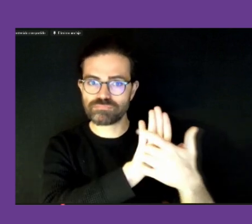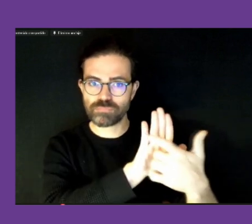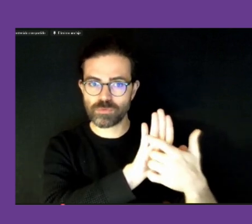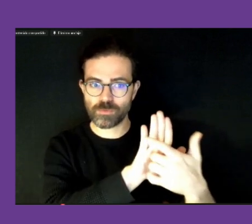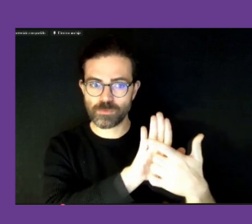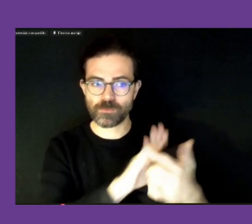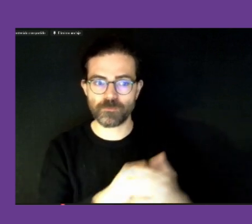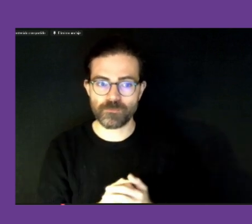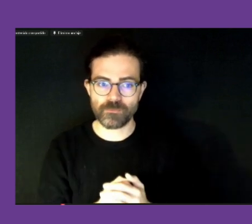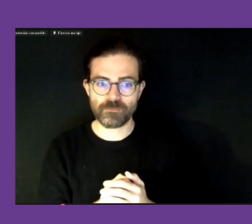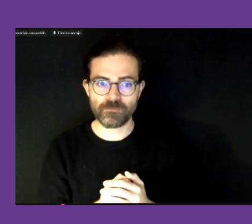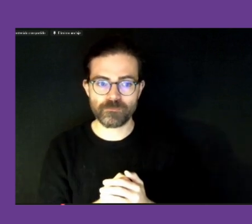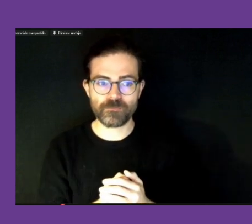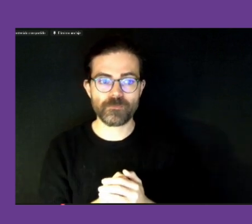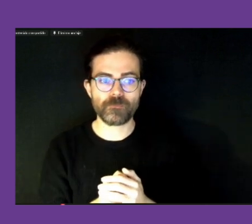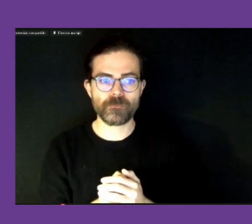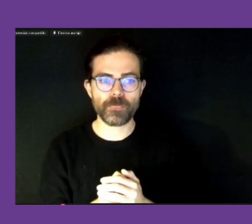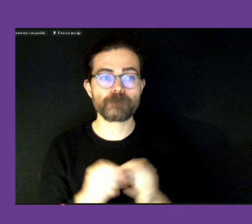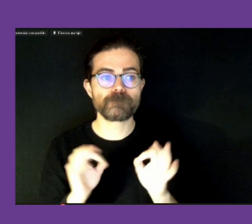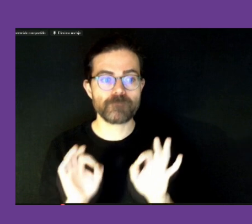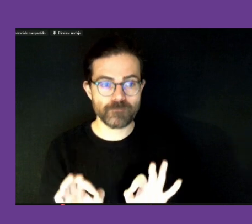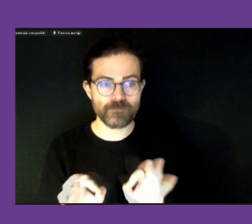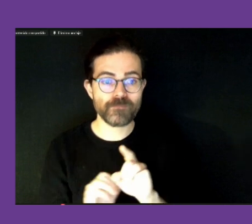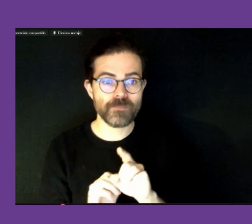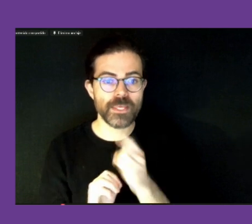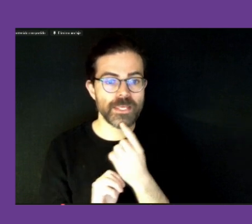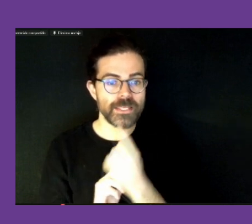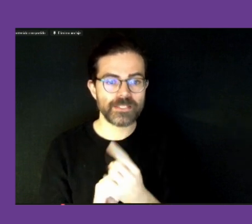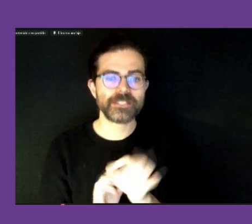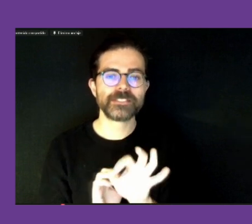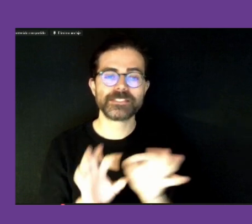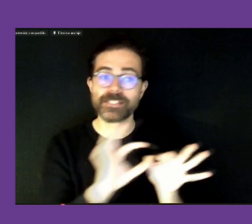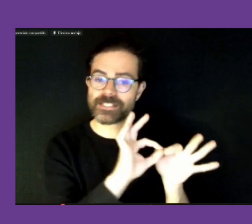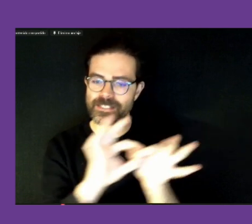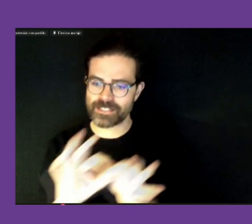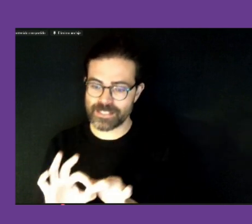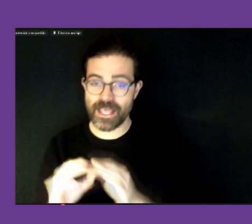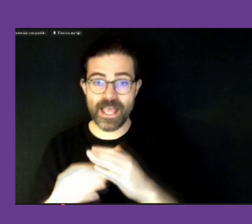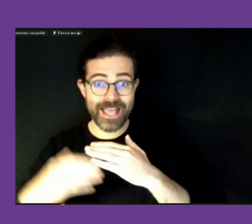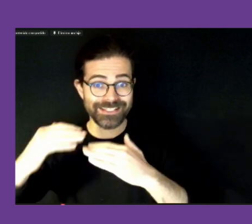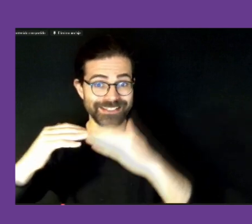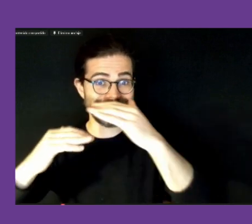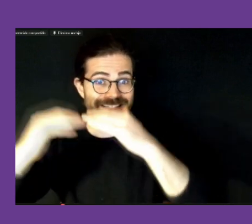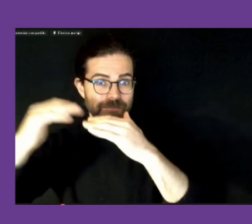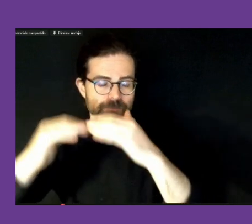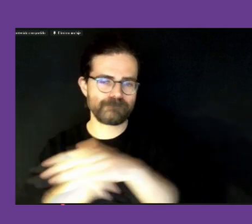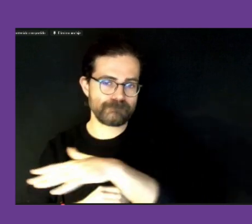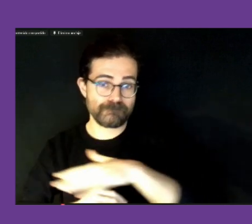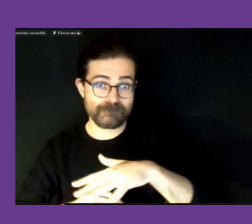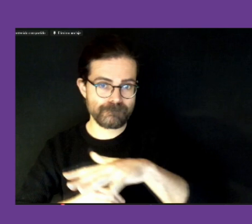not. Annex 3 is on the accessibility of the built environment. So many member